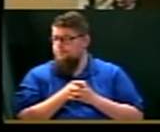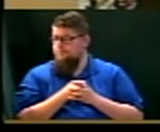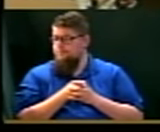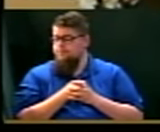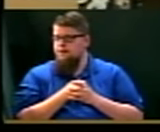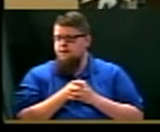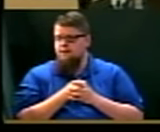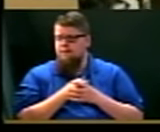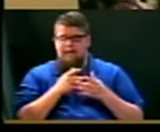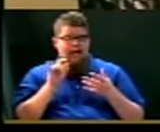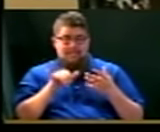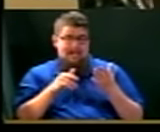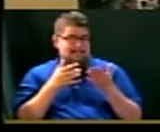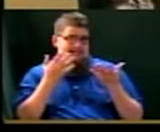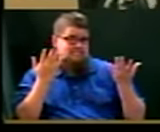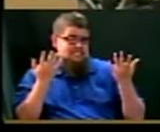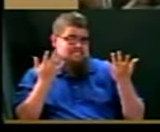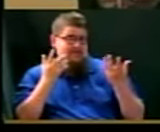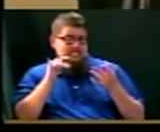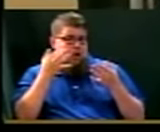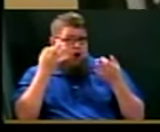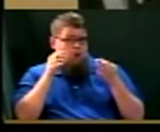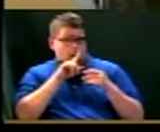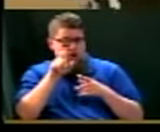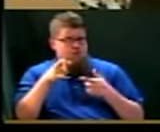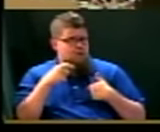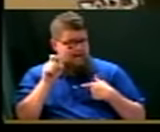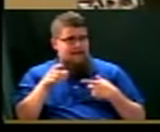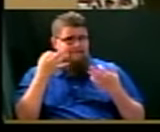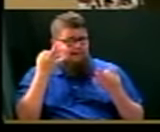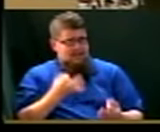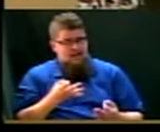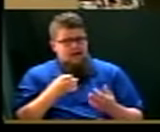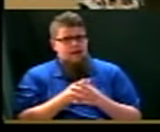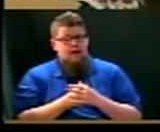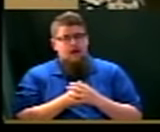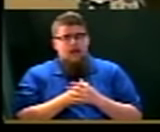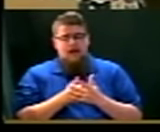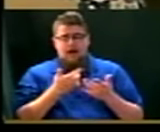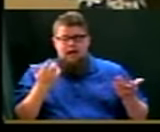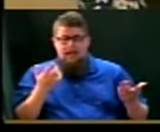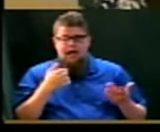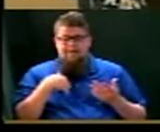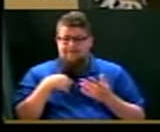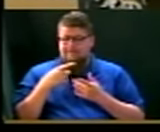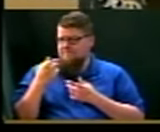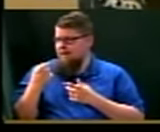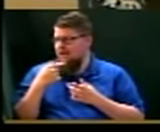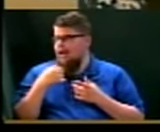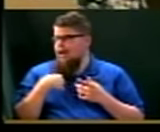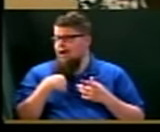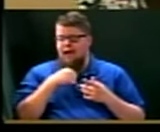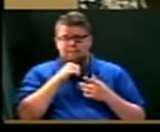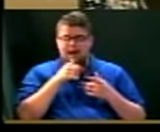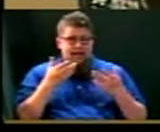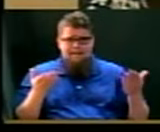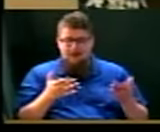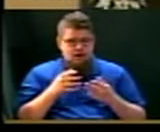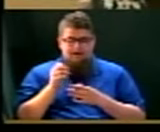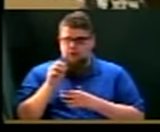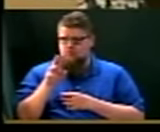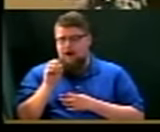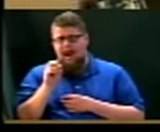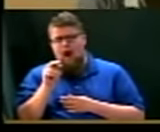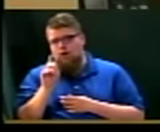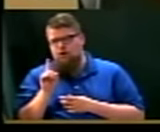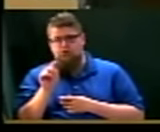And that's just a question we have to decide. But we can go. I won't be here. I'm like Ms. Fugit. I won't be here, and neither will Ms. Roundtree to